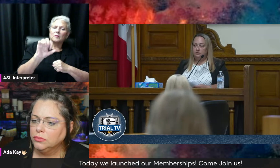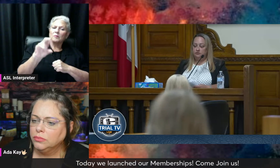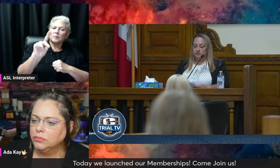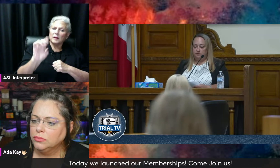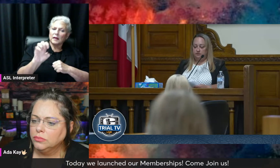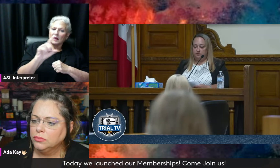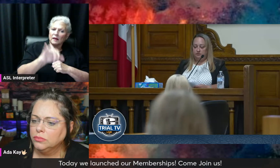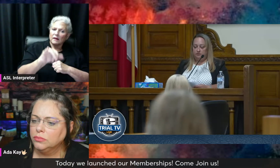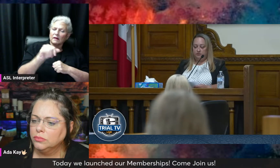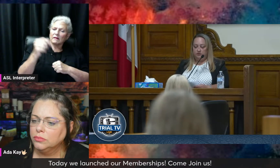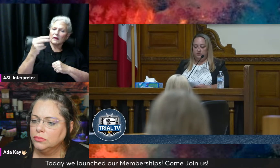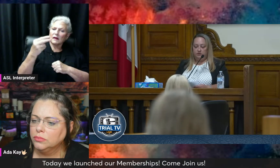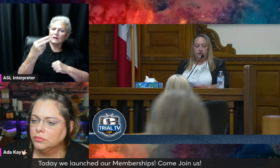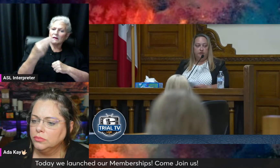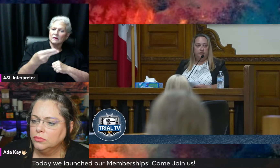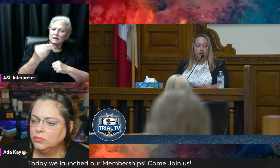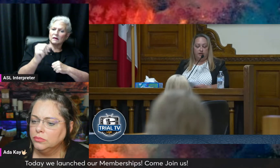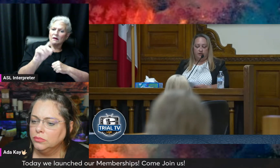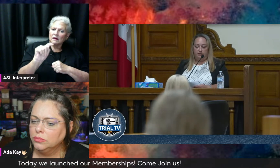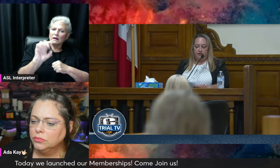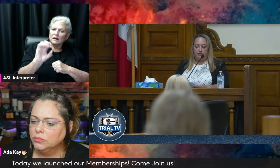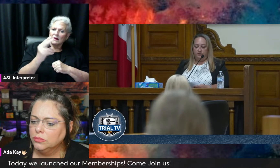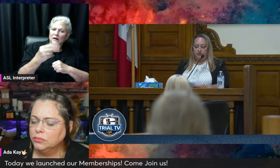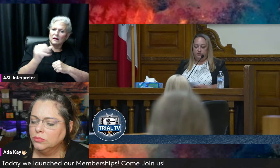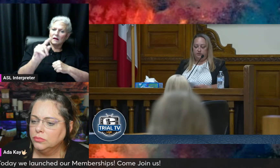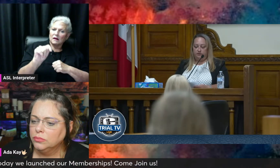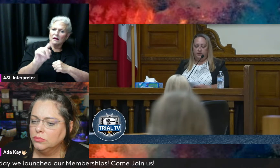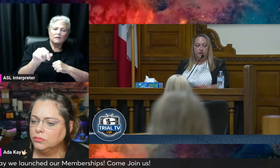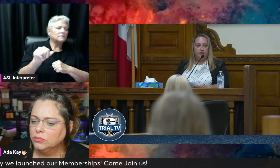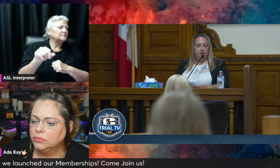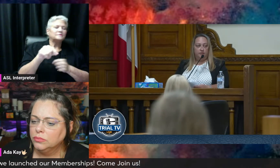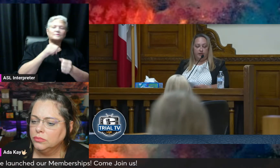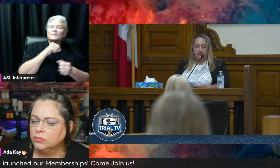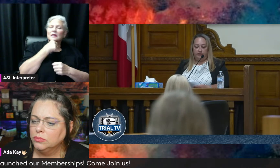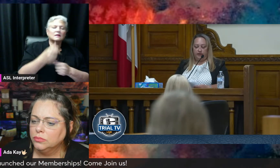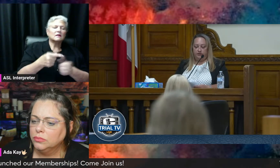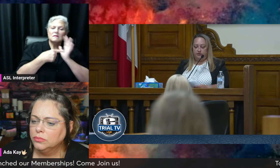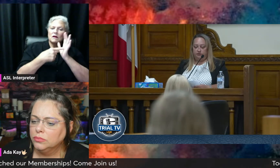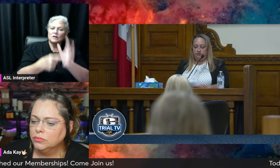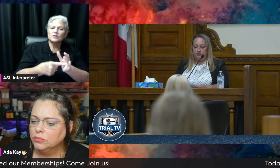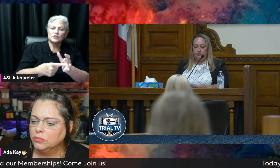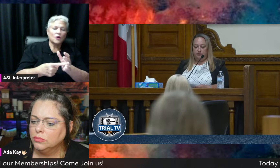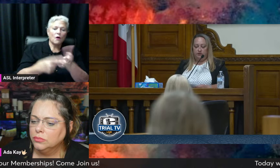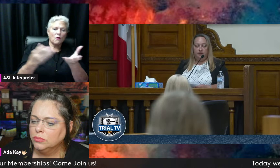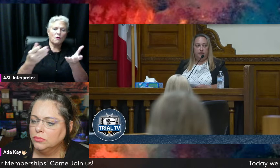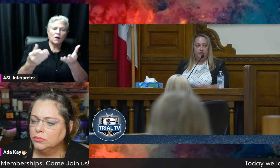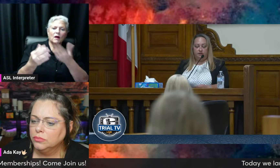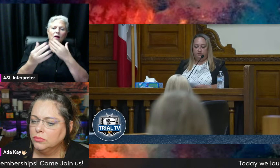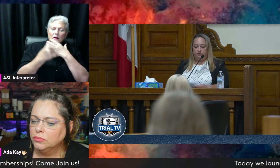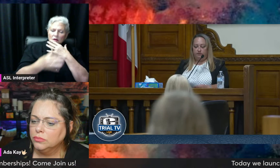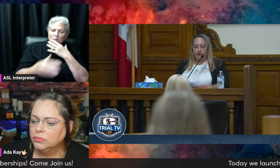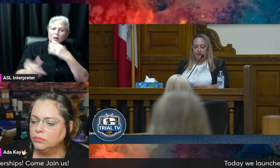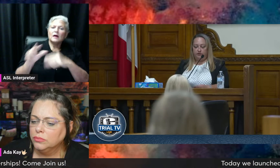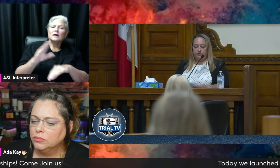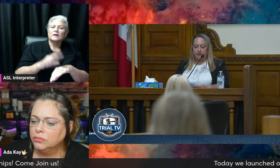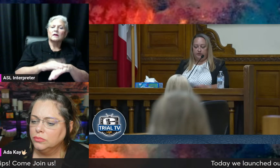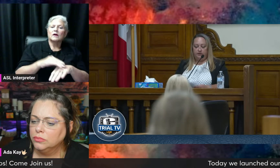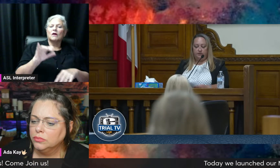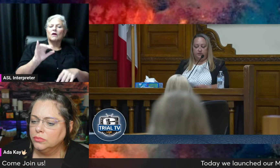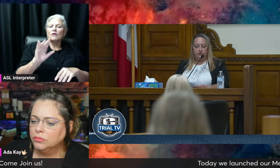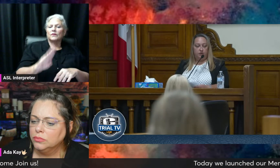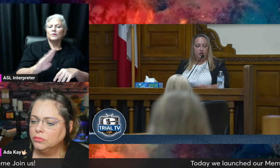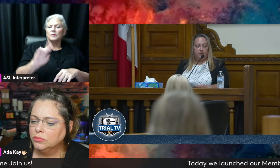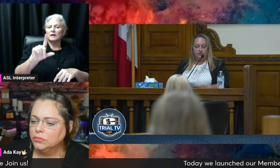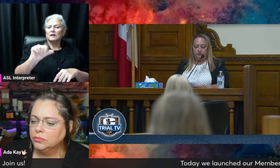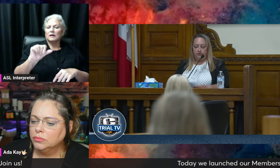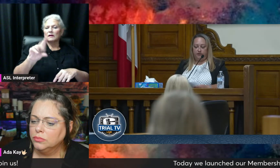did you find from that? Screening did not indicate the presence of blood on the blade of the hatchet, and the DNA's factors detected